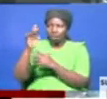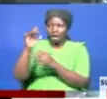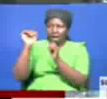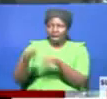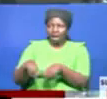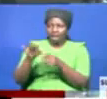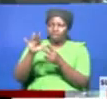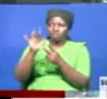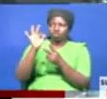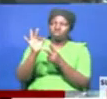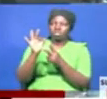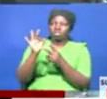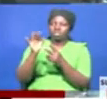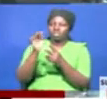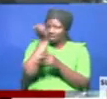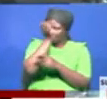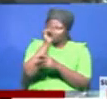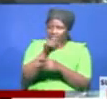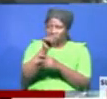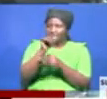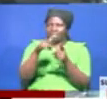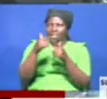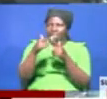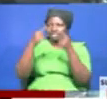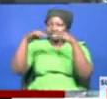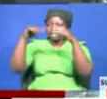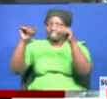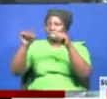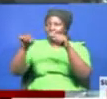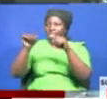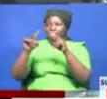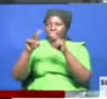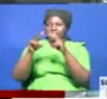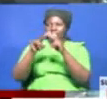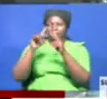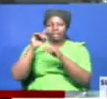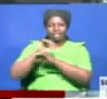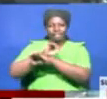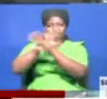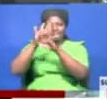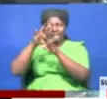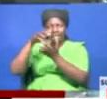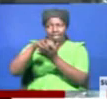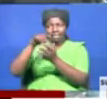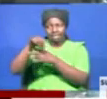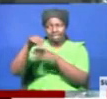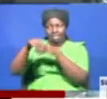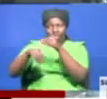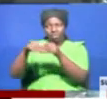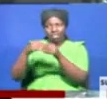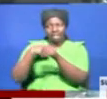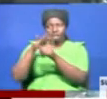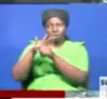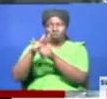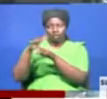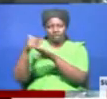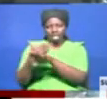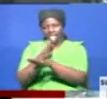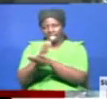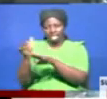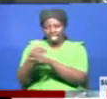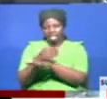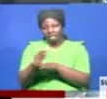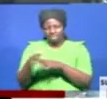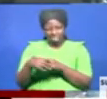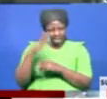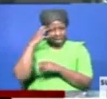very clear case. It's a very glaring case. This election was conducted with a lot of impunity and arrogance. Yes. So says